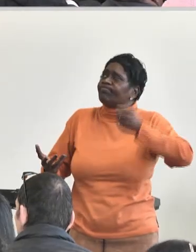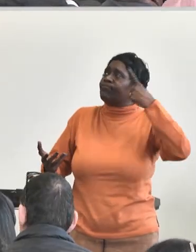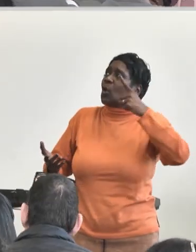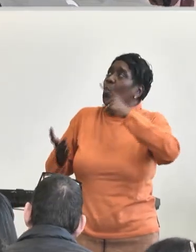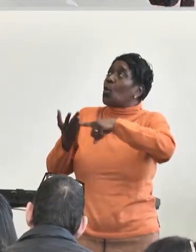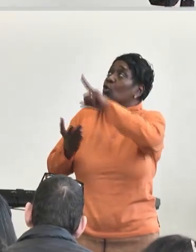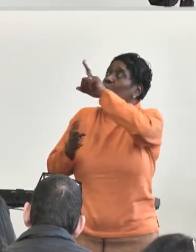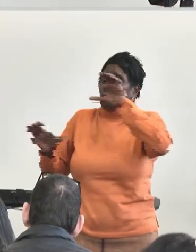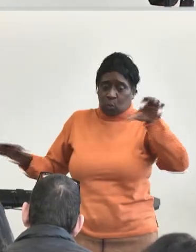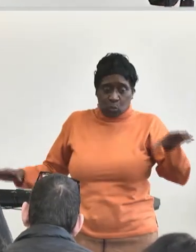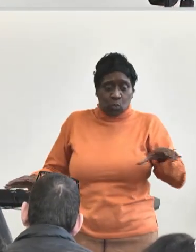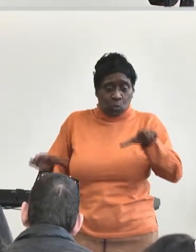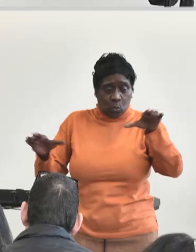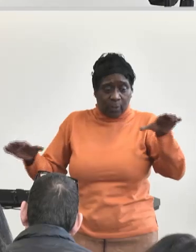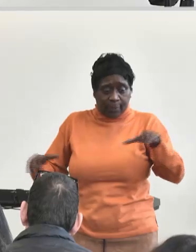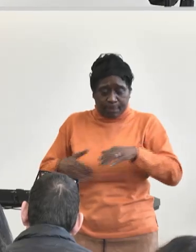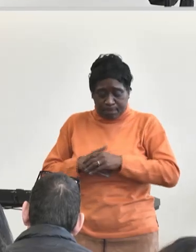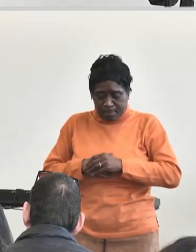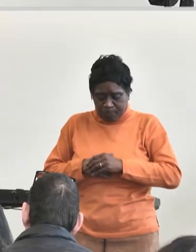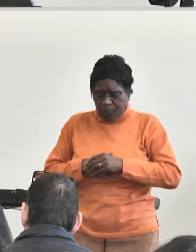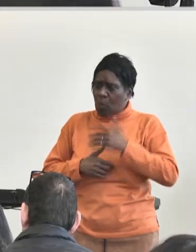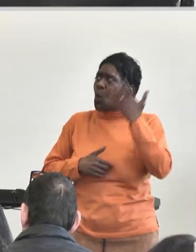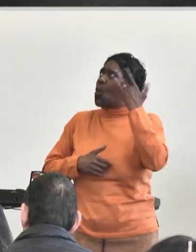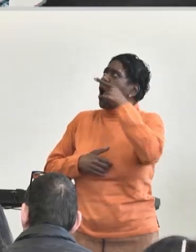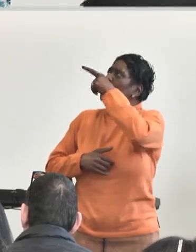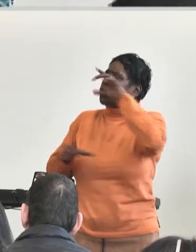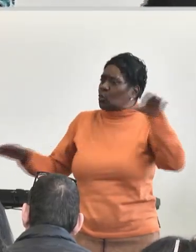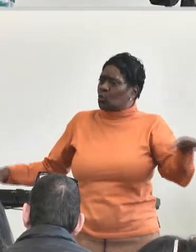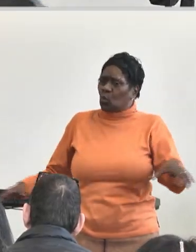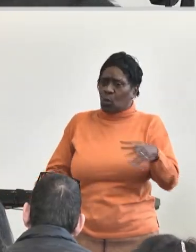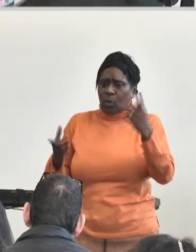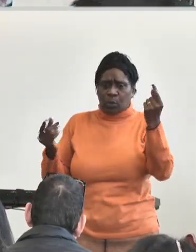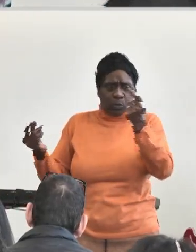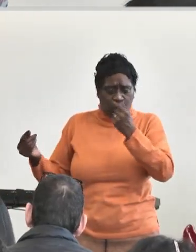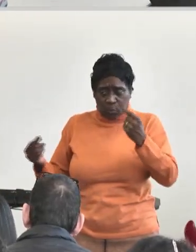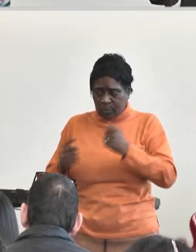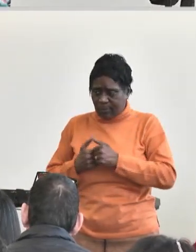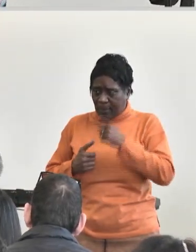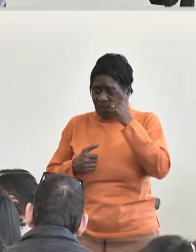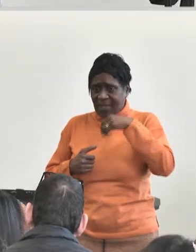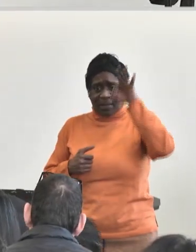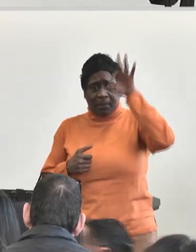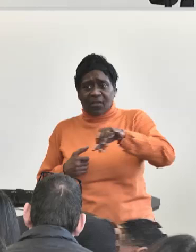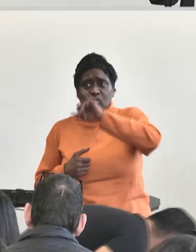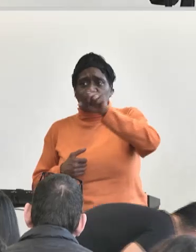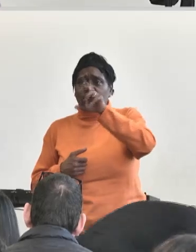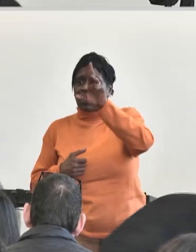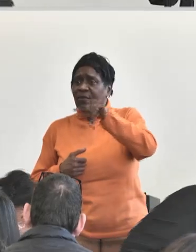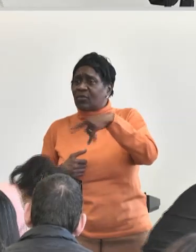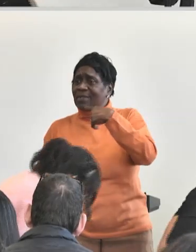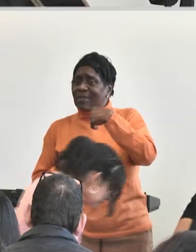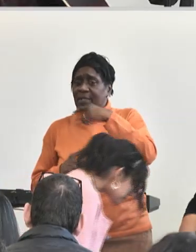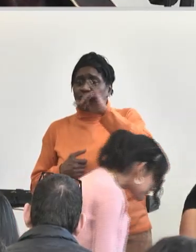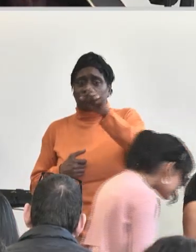you're doing. Con un entendimiento de lo que tú haces. Why you're doing it. ¿Por qué lo haces? Because as Pastor Jeffrey said at the beginning, como